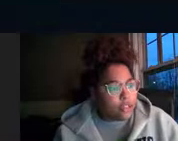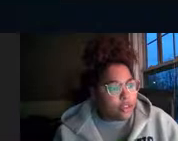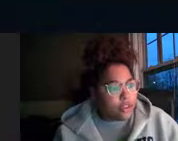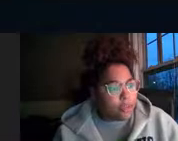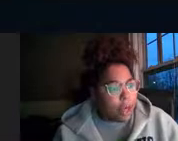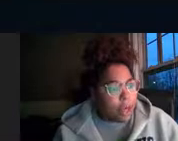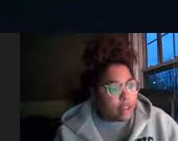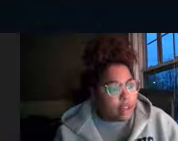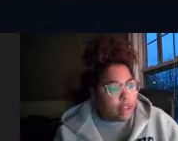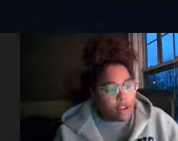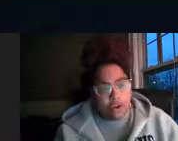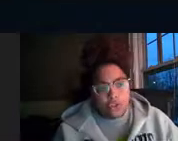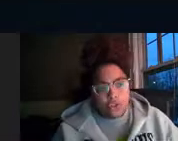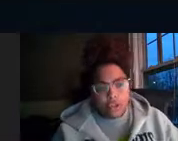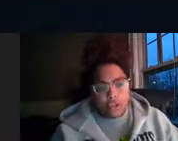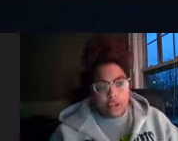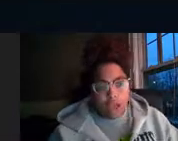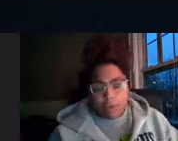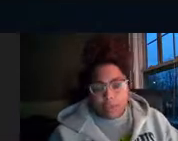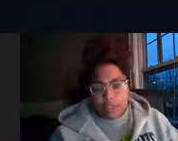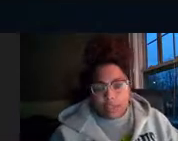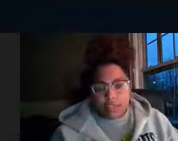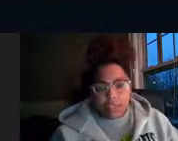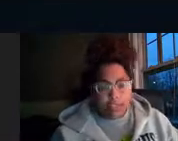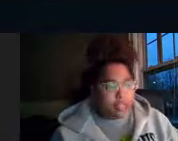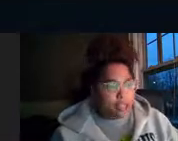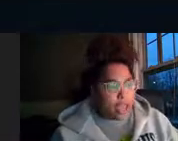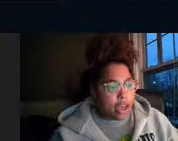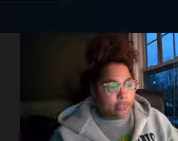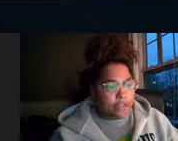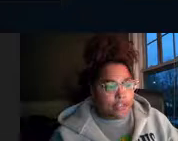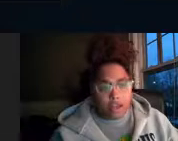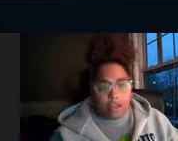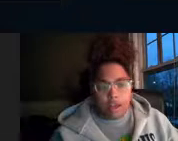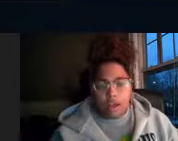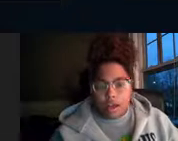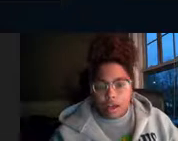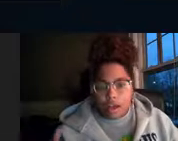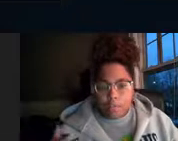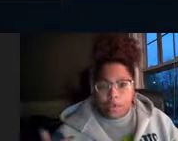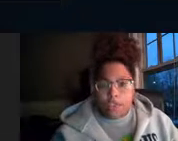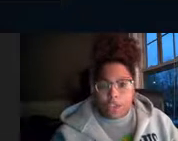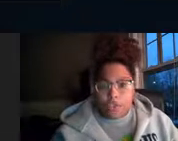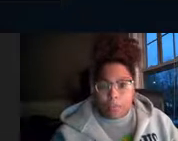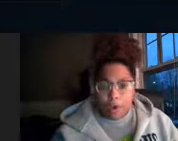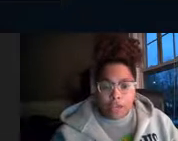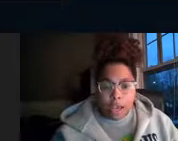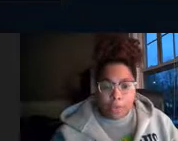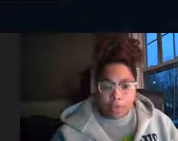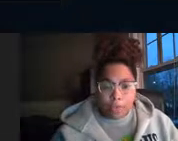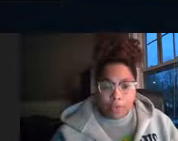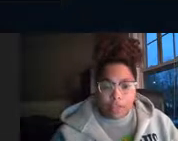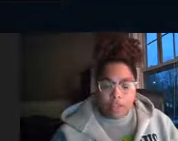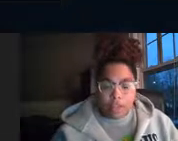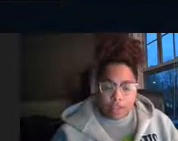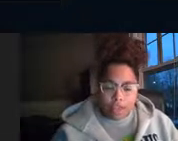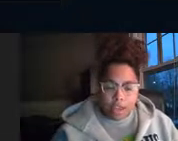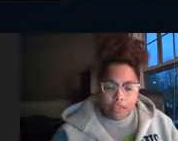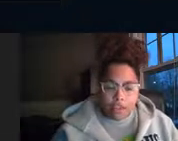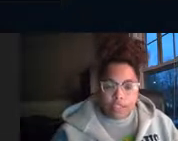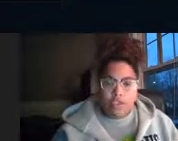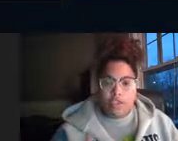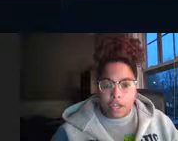And then the ones over here for pilot are to train non-police city staff to take those theft and property damage reports